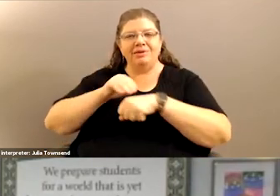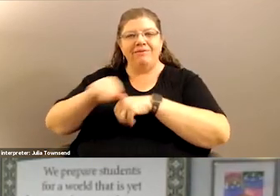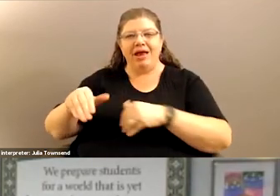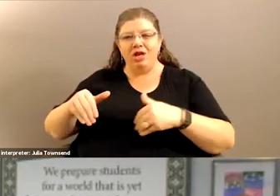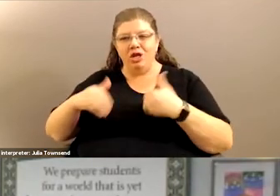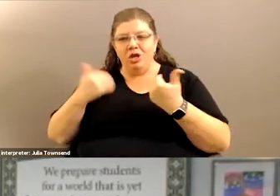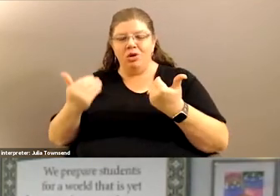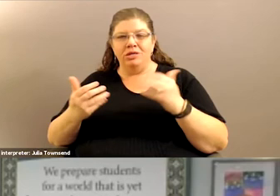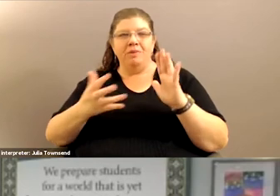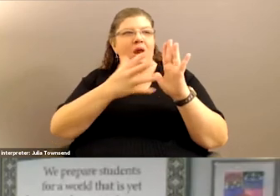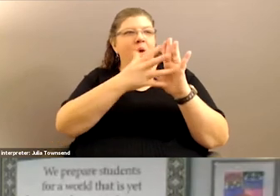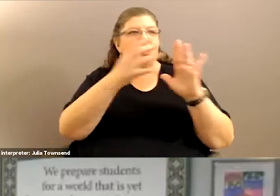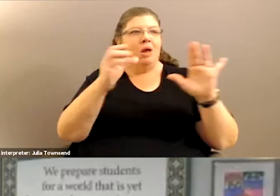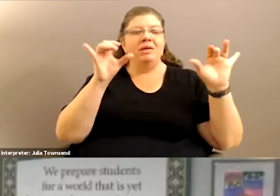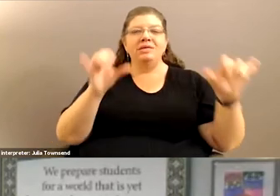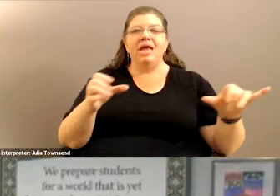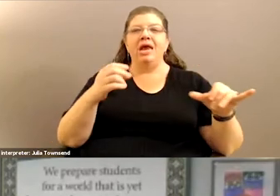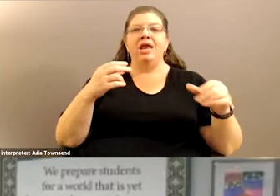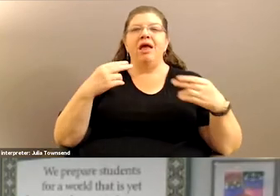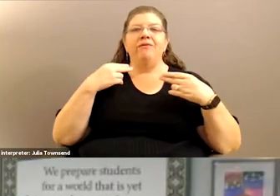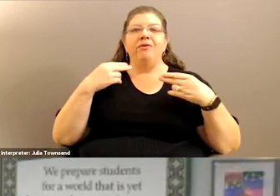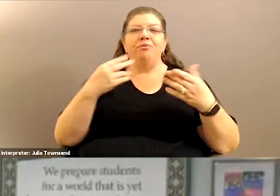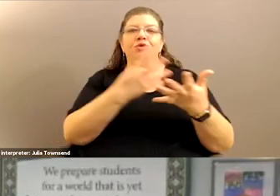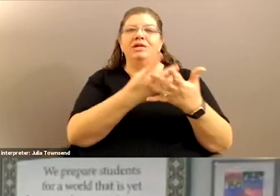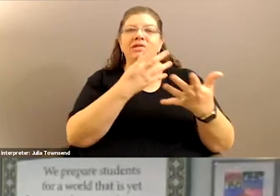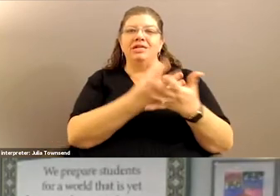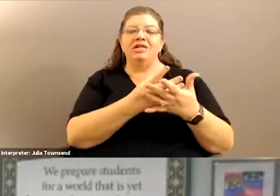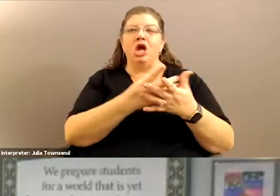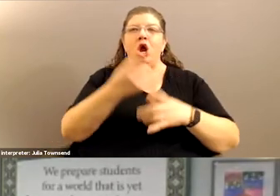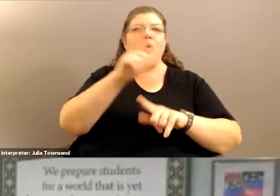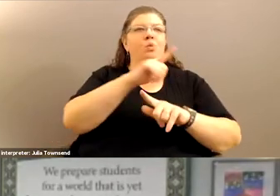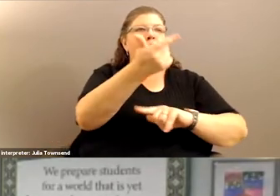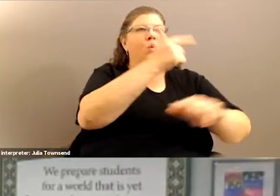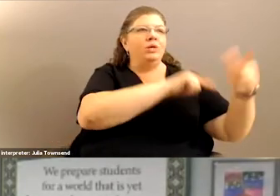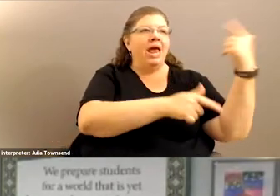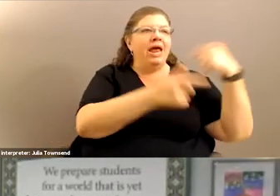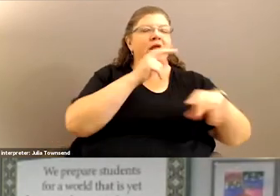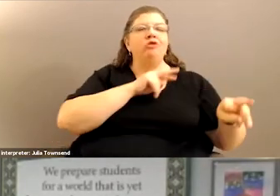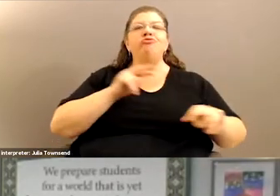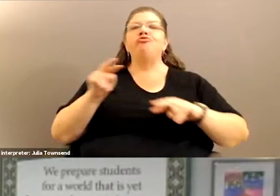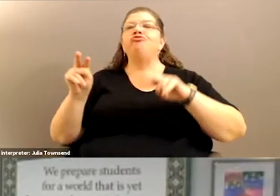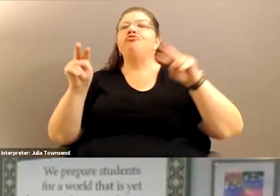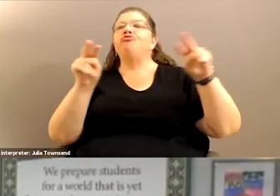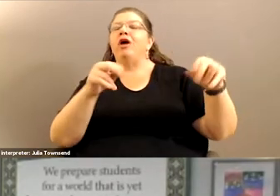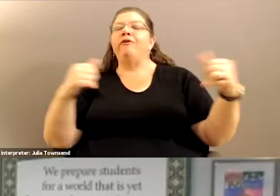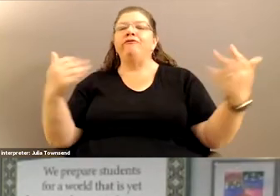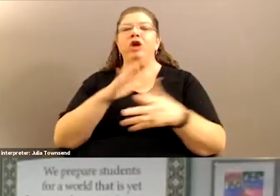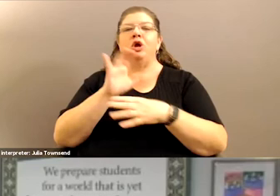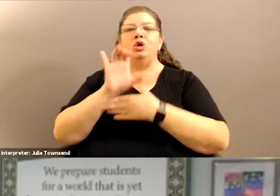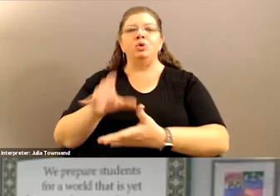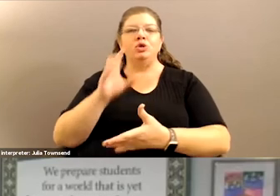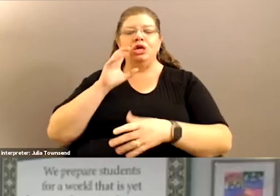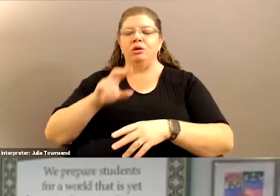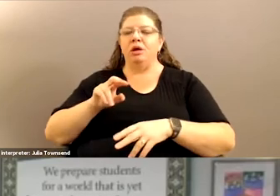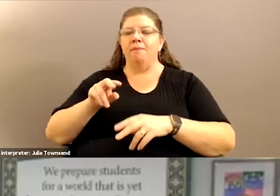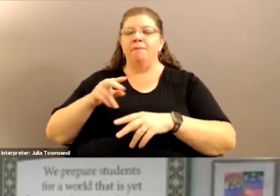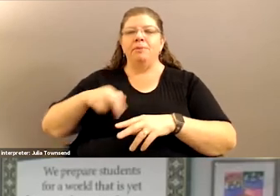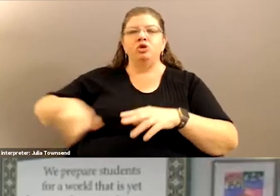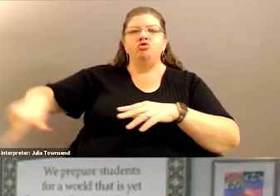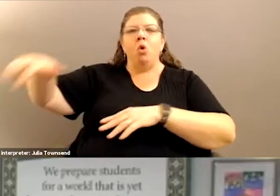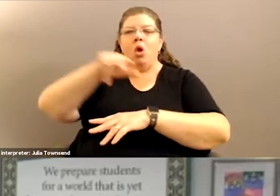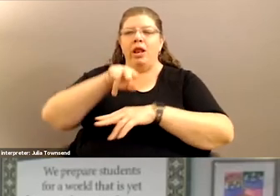happens at prisons a rotating fear inducing patrolling guard our students did not deserve any of this in